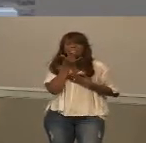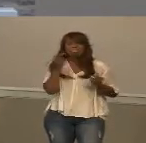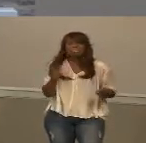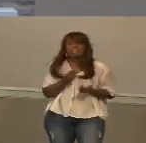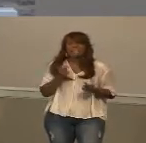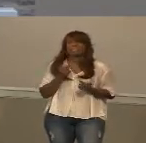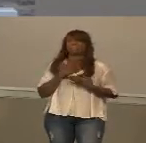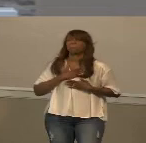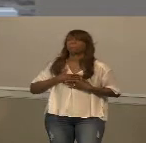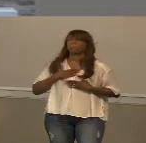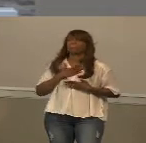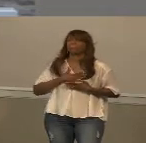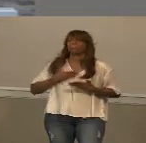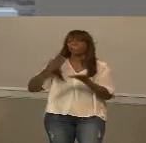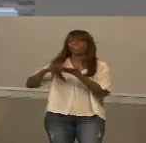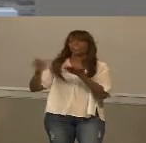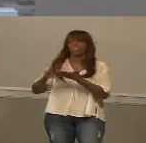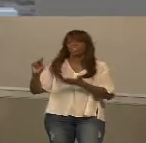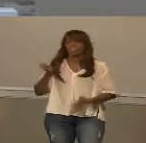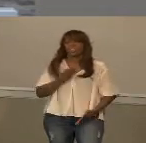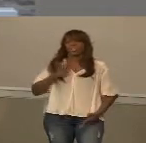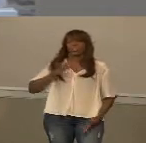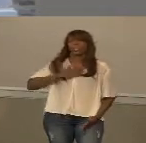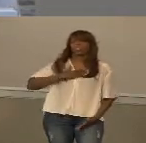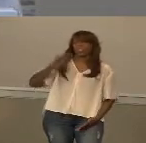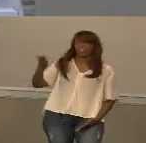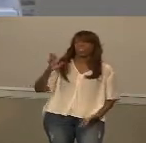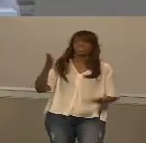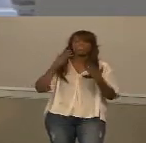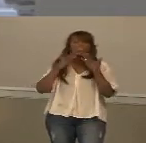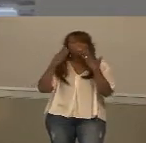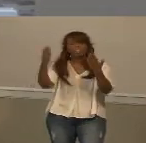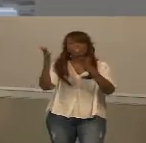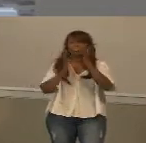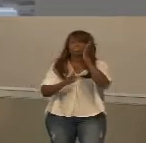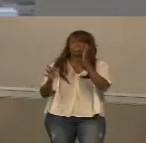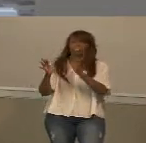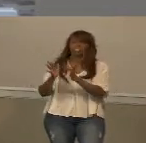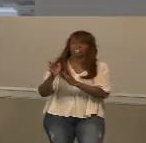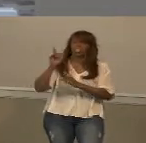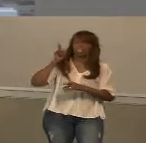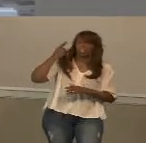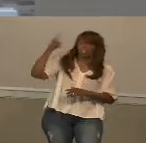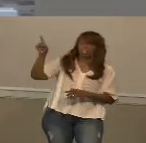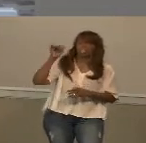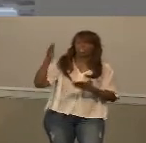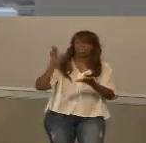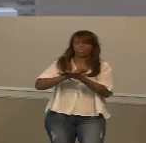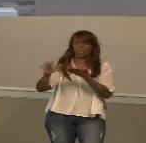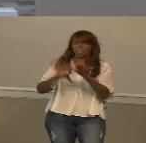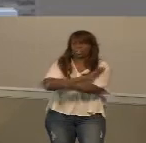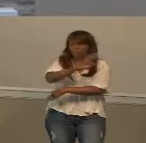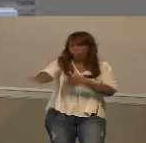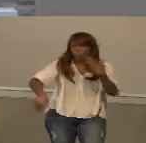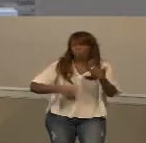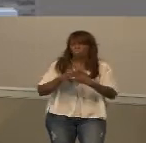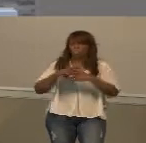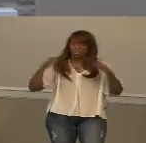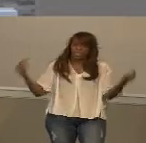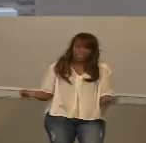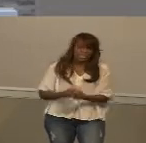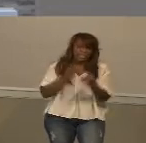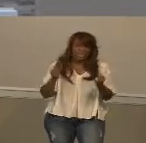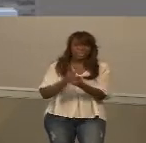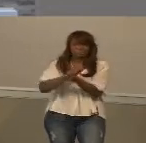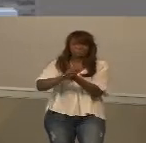ask for your forgiveness. And we thank you for the blood of Jesus that washes away all those sins. Father God, we thank